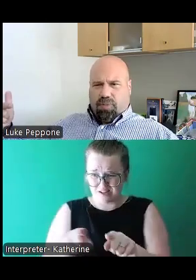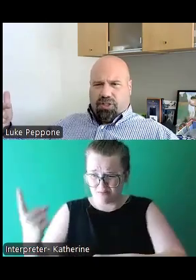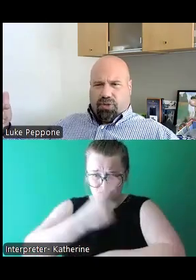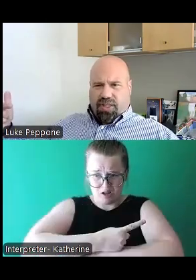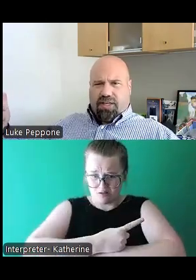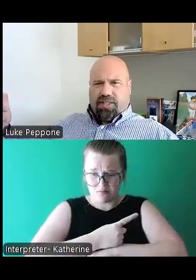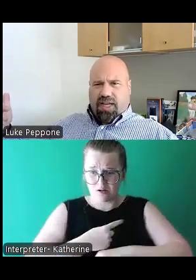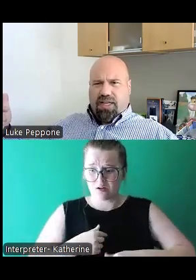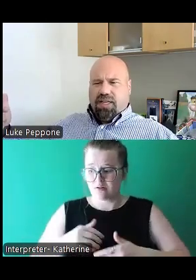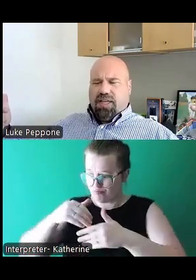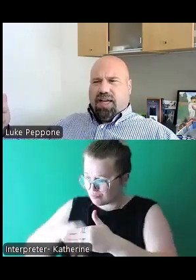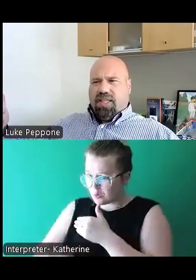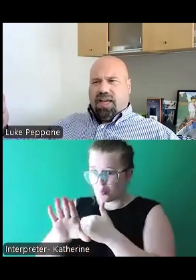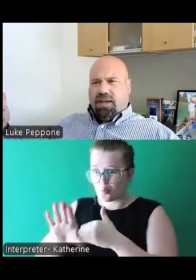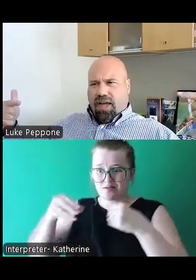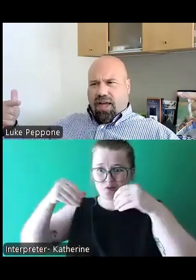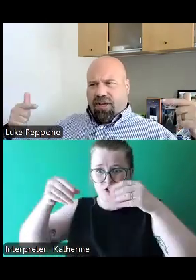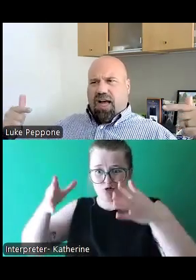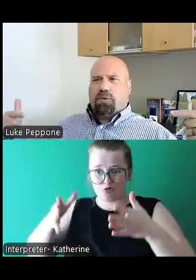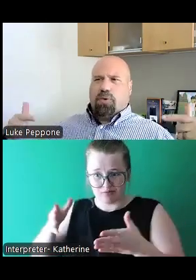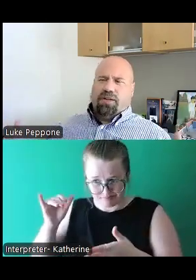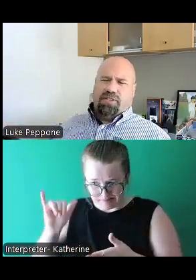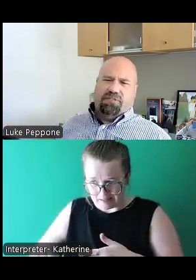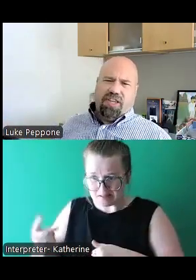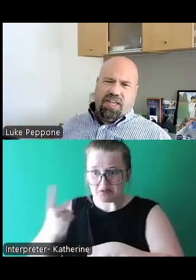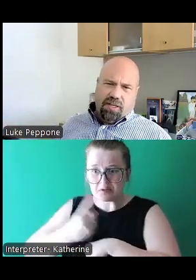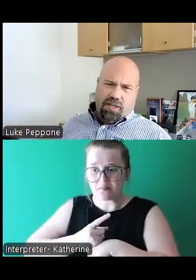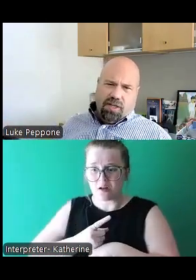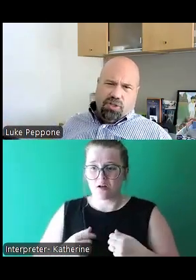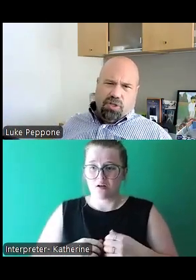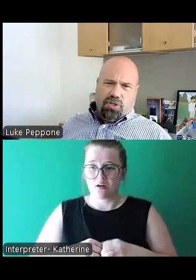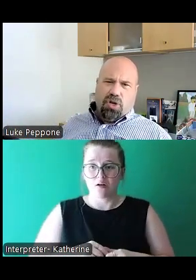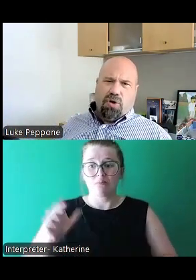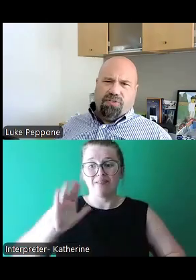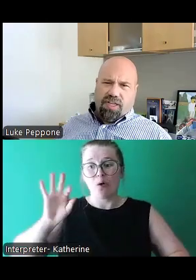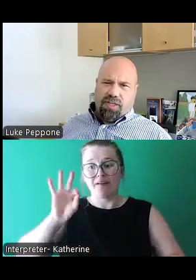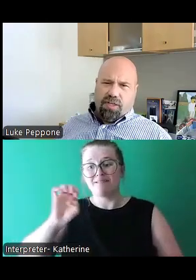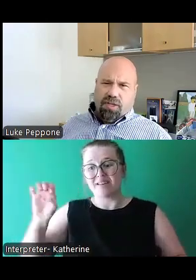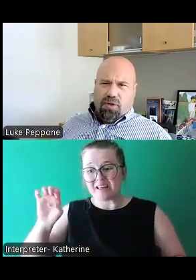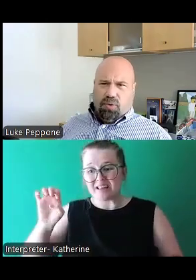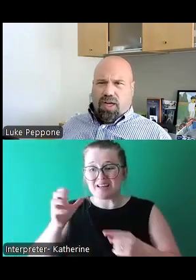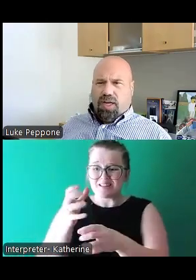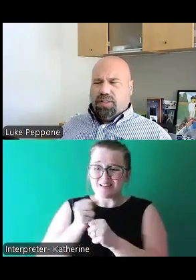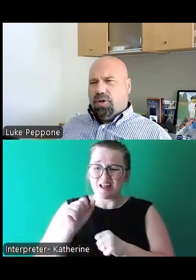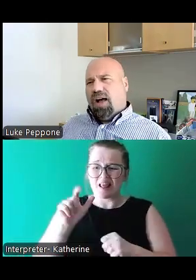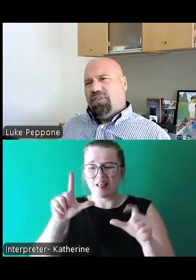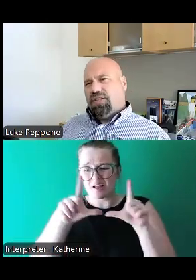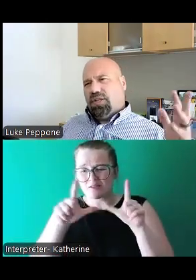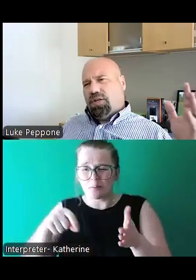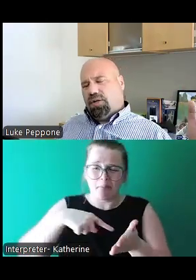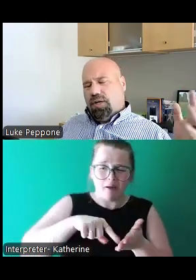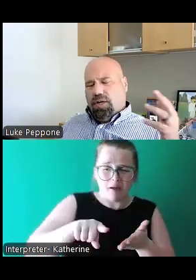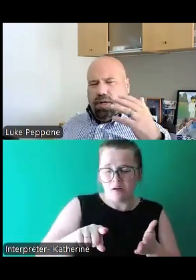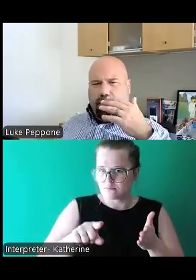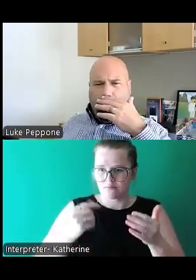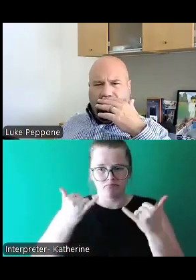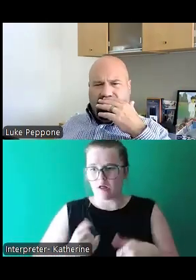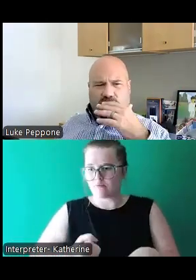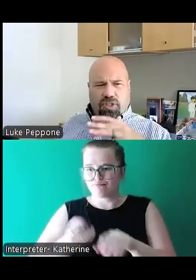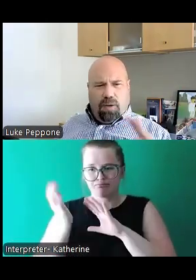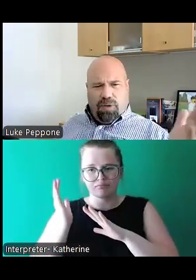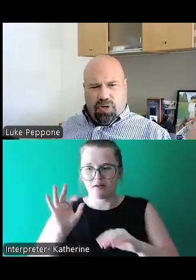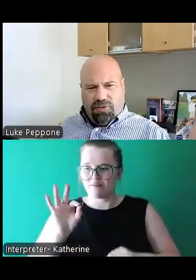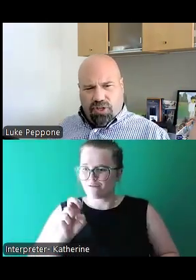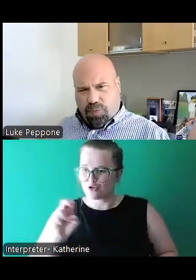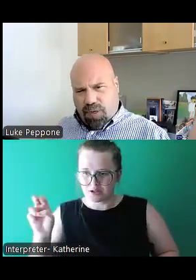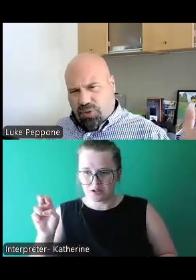to the dispensary that day. And they have gotten rid of the fee, so there's no fee. Okay, so obviously your